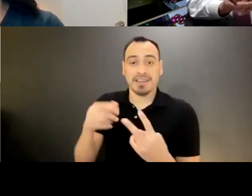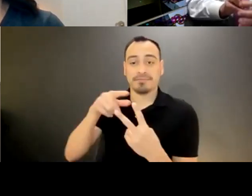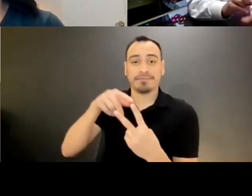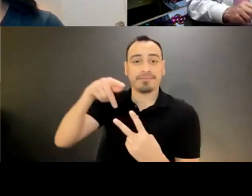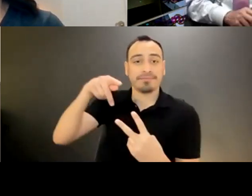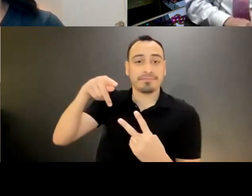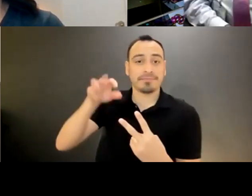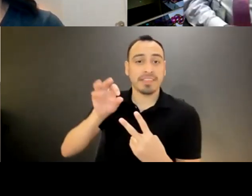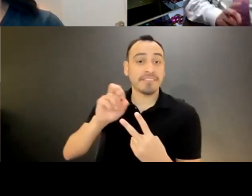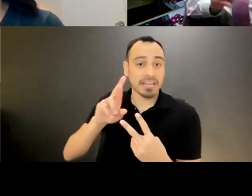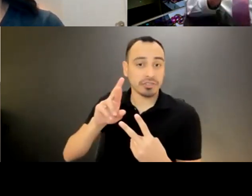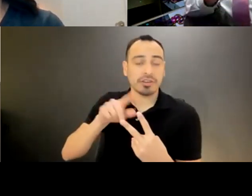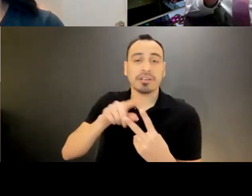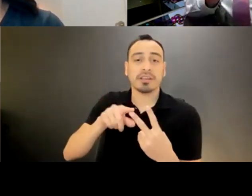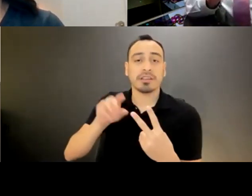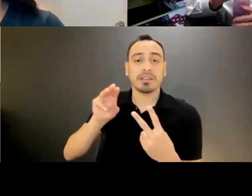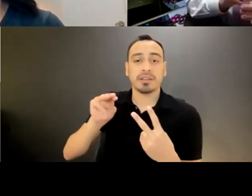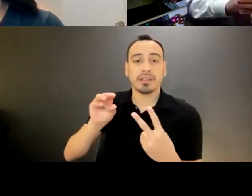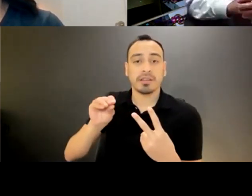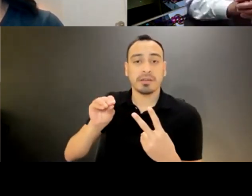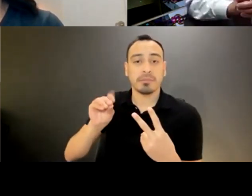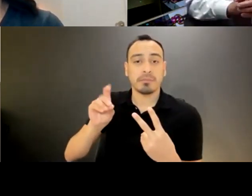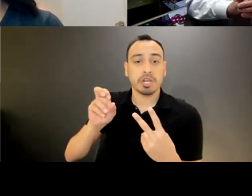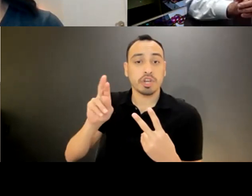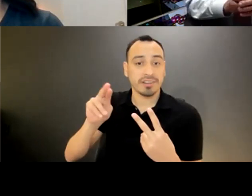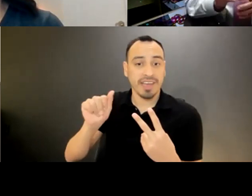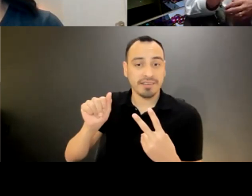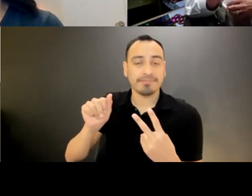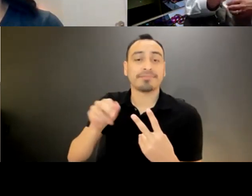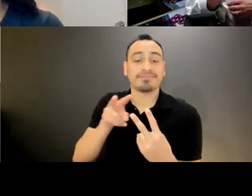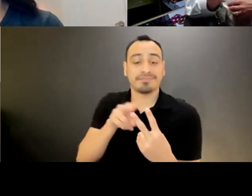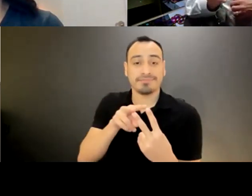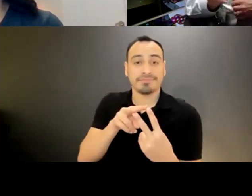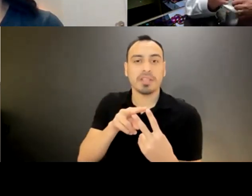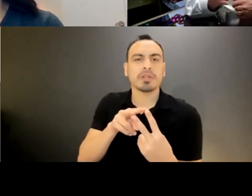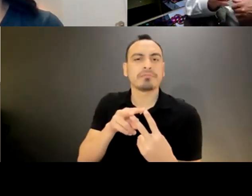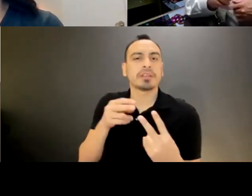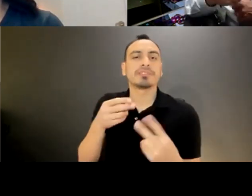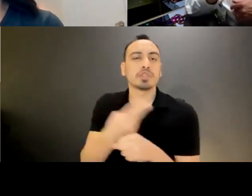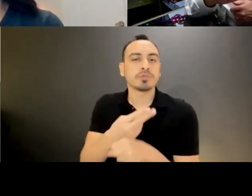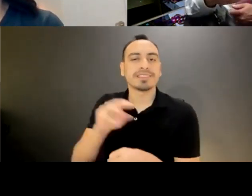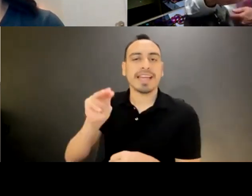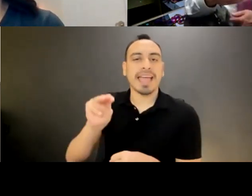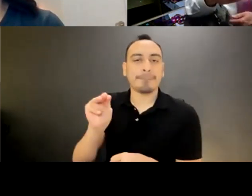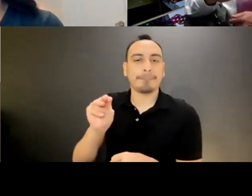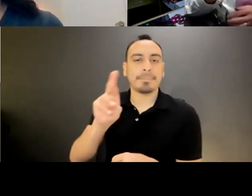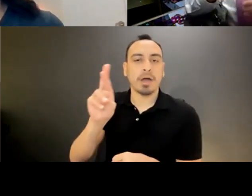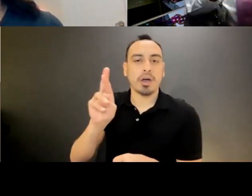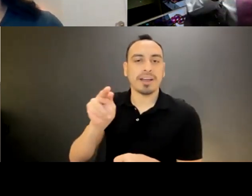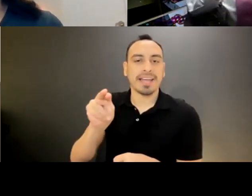Moderna vaccines, are the first two vaccines that are so-called mRNA vaccines. So